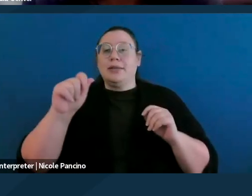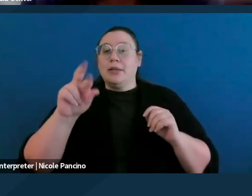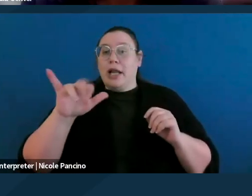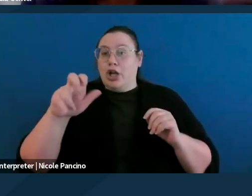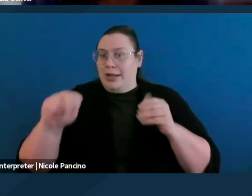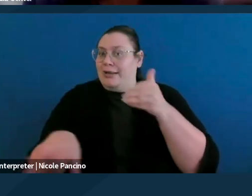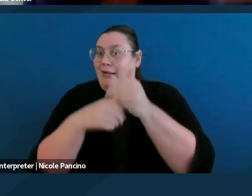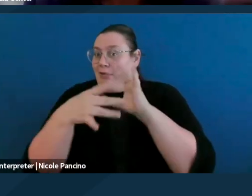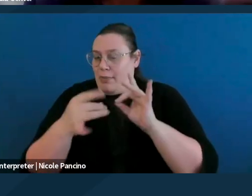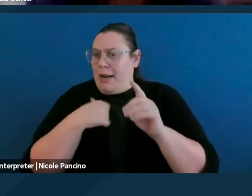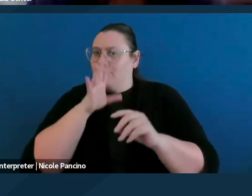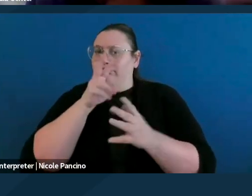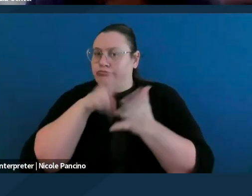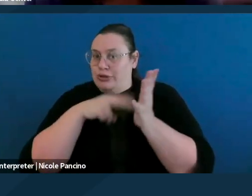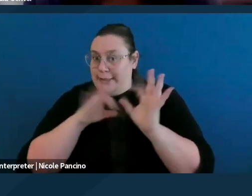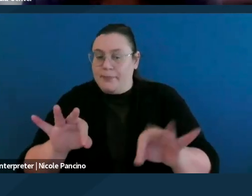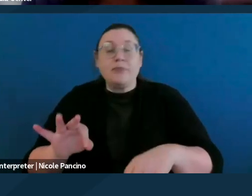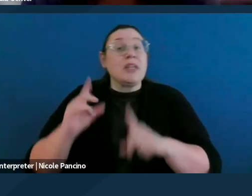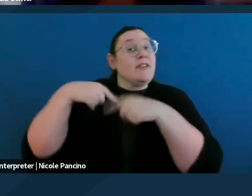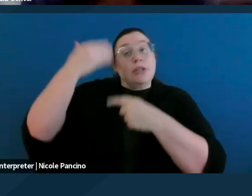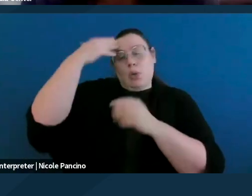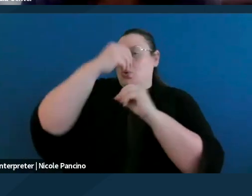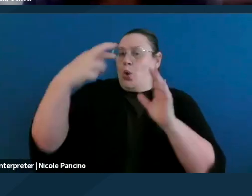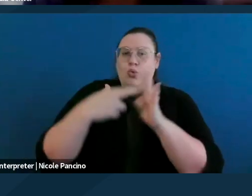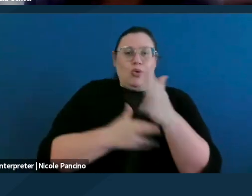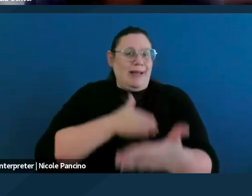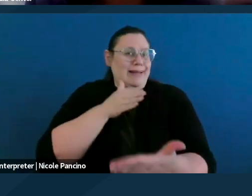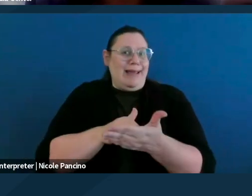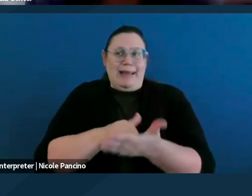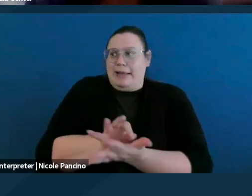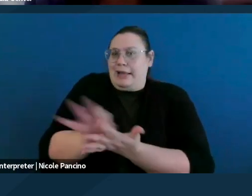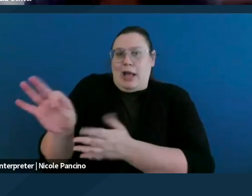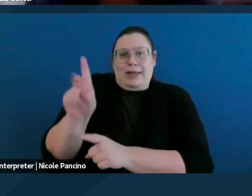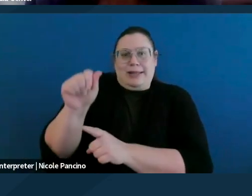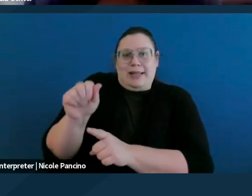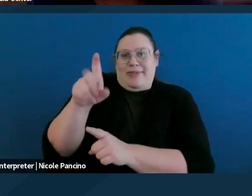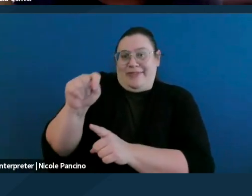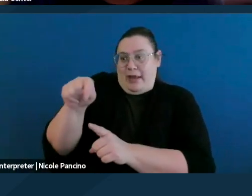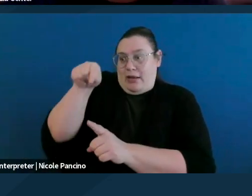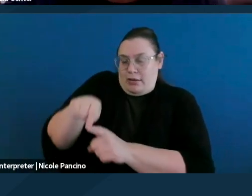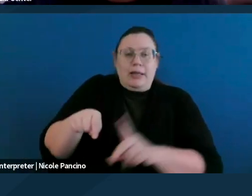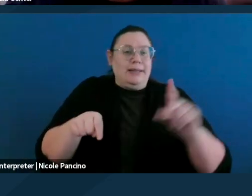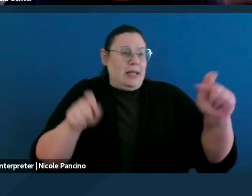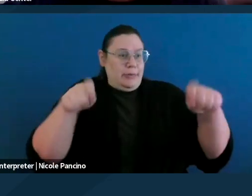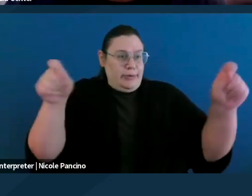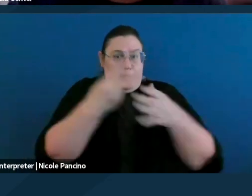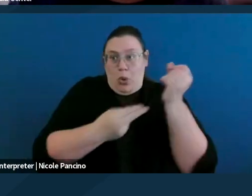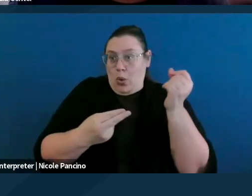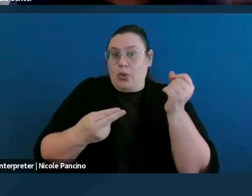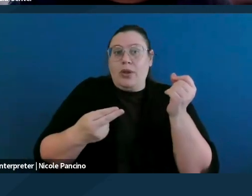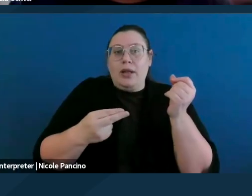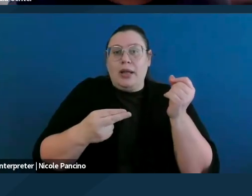to these. As far as I know, there's no rule against counting a disabled veteran in both categories, but and